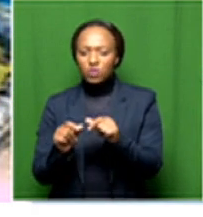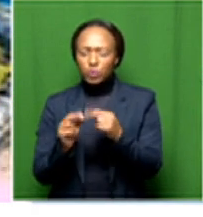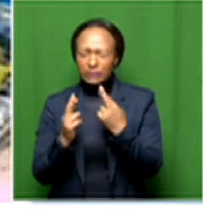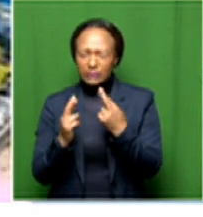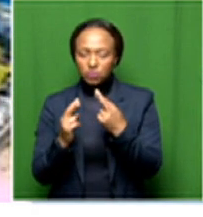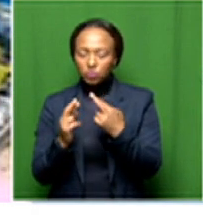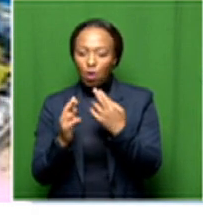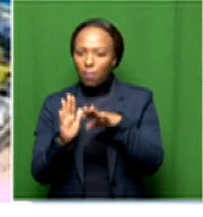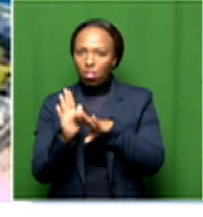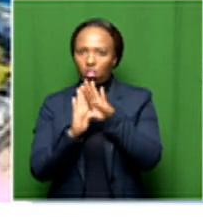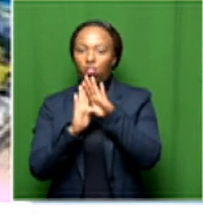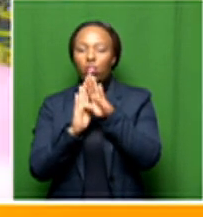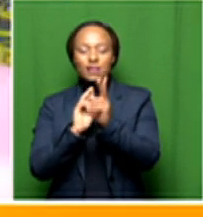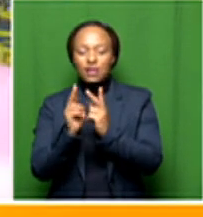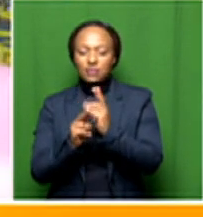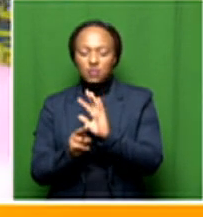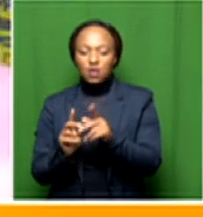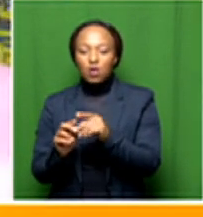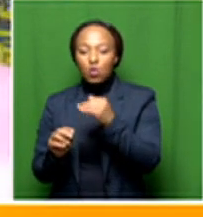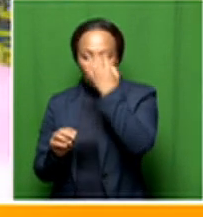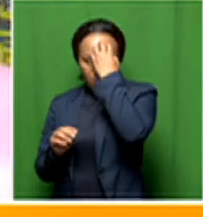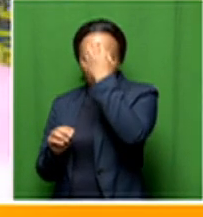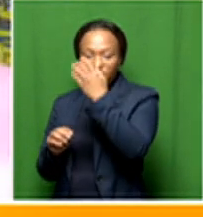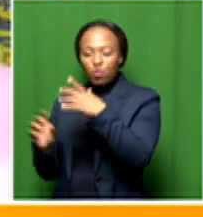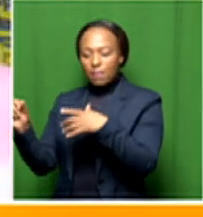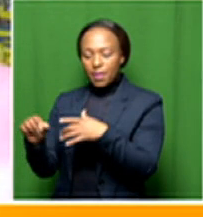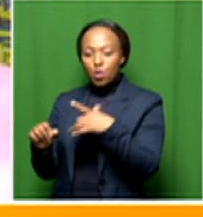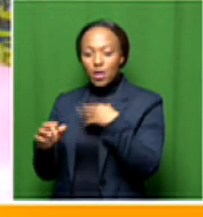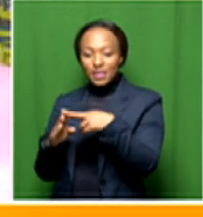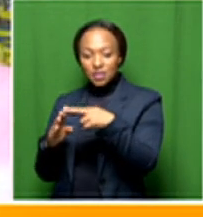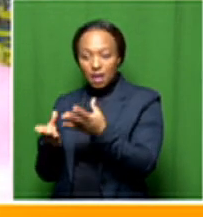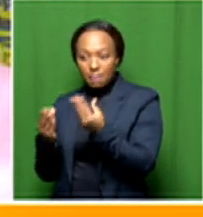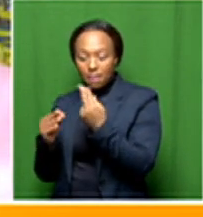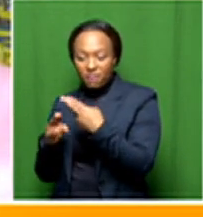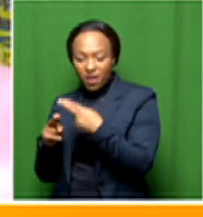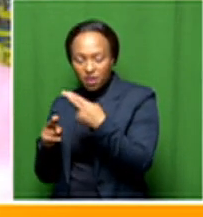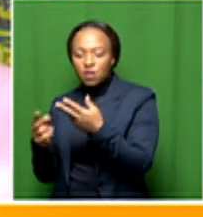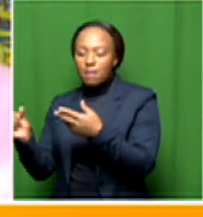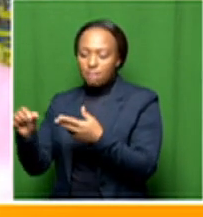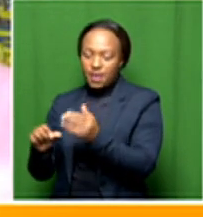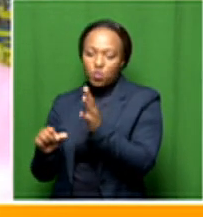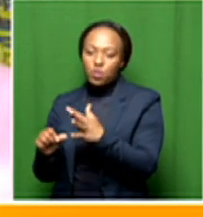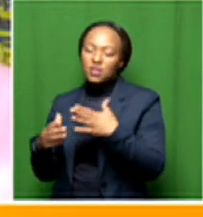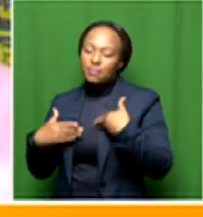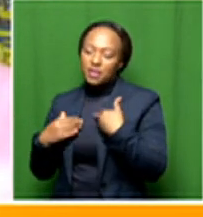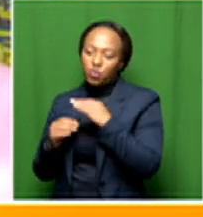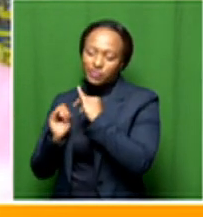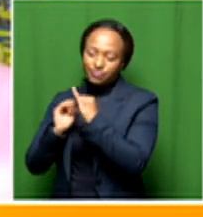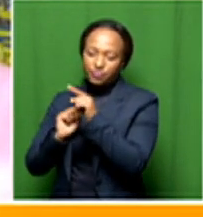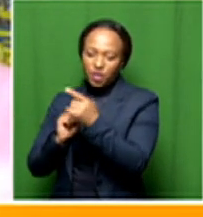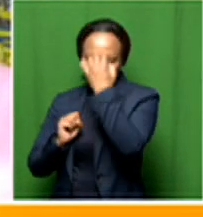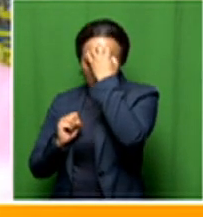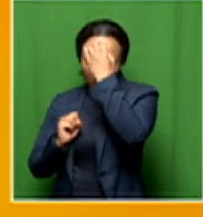there. Prof, we'll get you back on the show once those trials and the results are through, but it's been a pleasure speaking to you. Thank you very, very much.